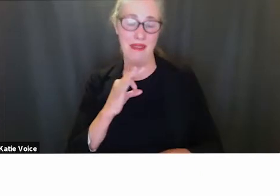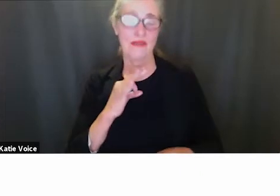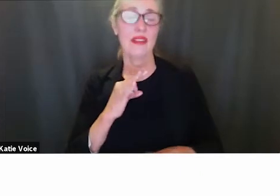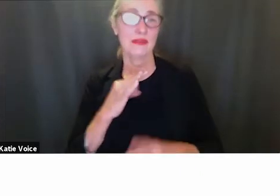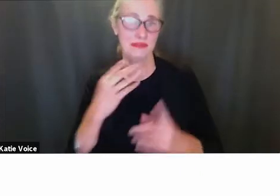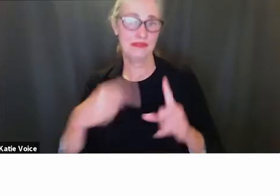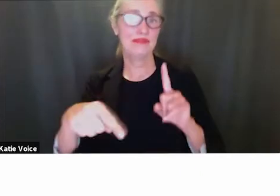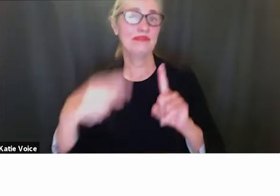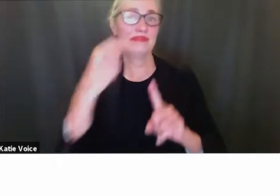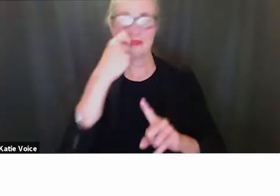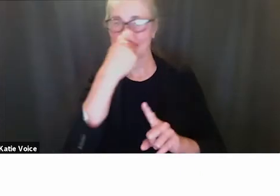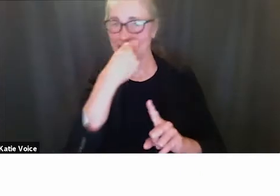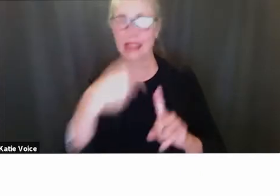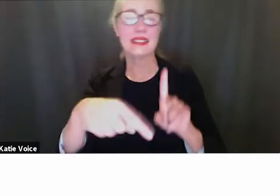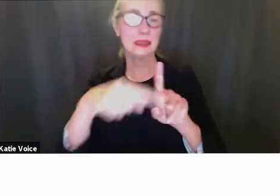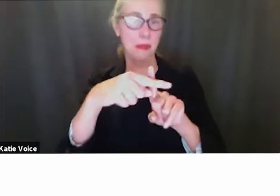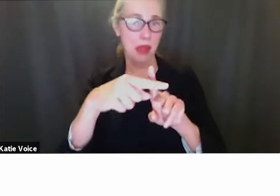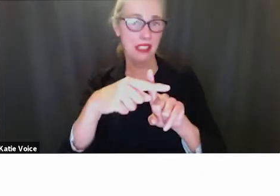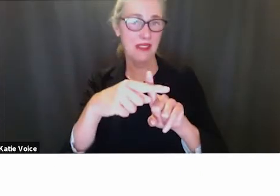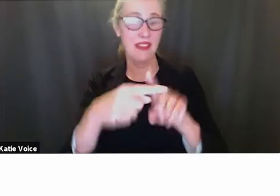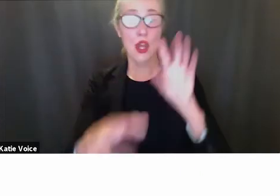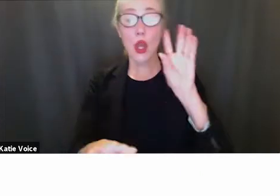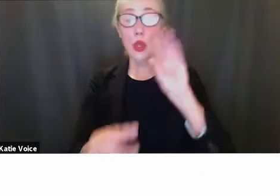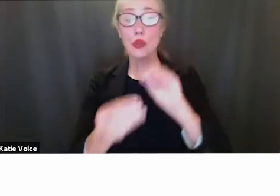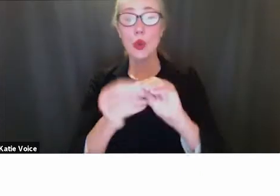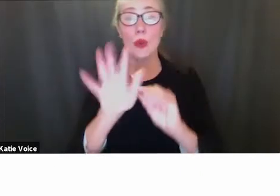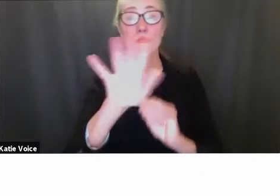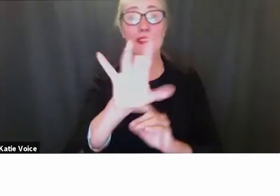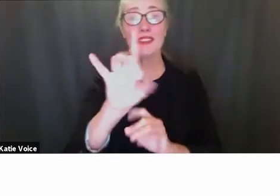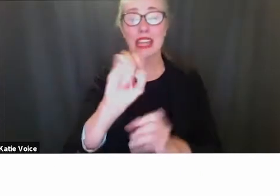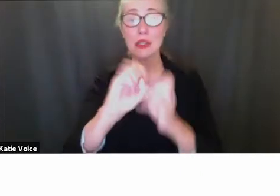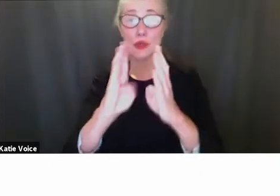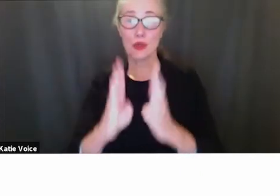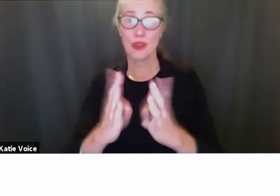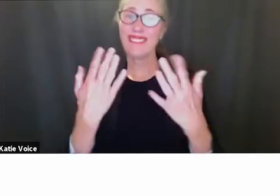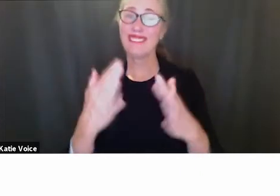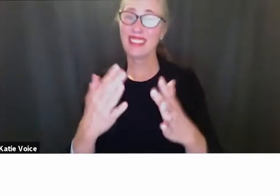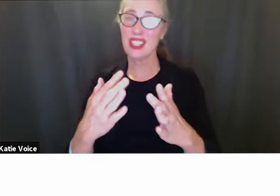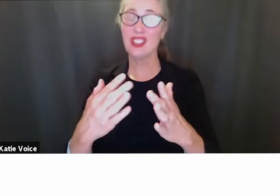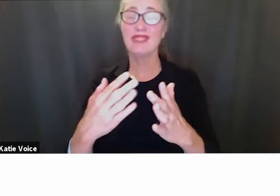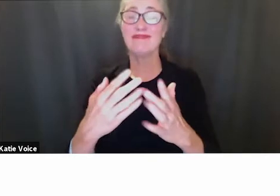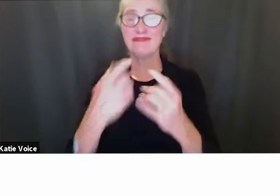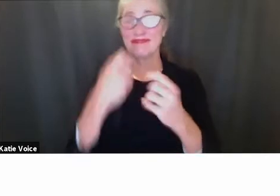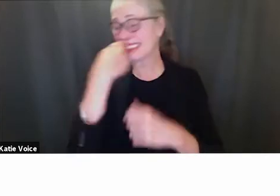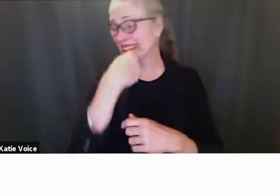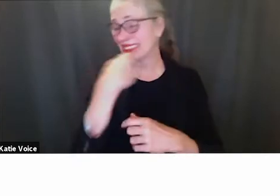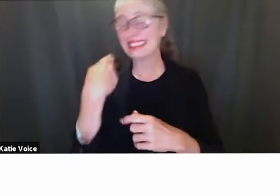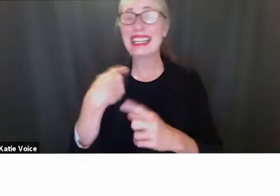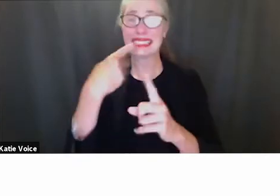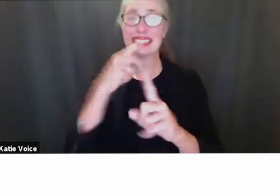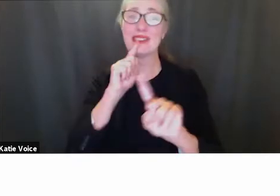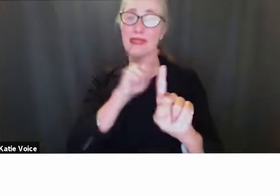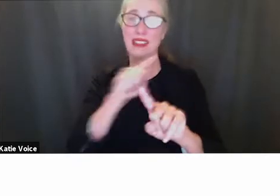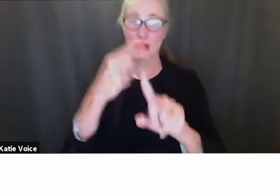students who have tested positive since August 16th and 21 staff